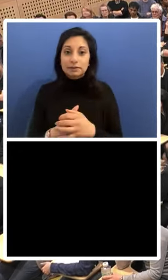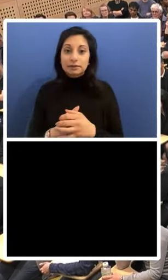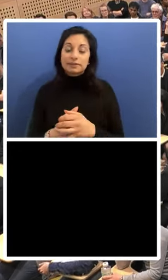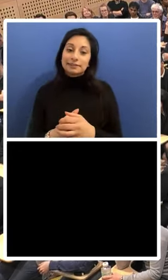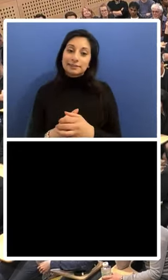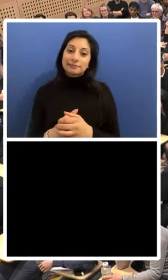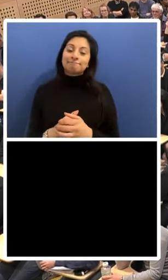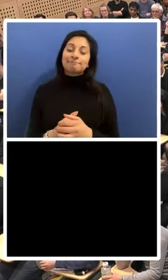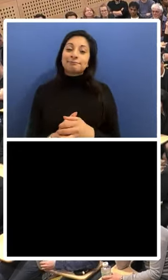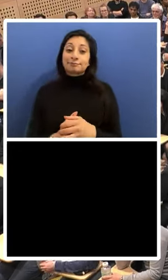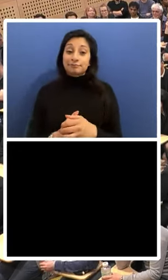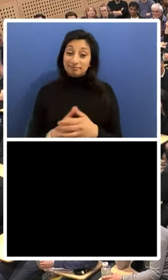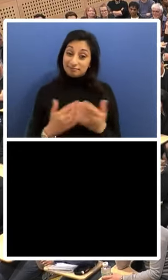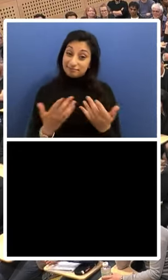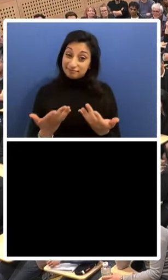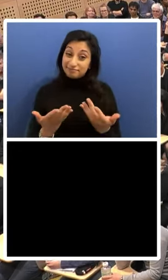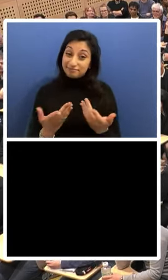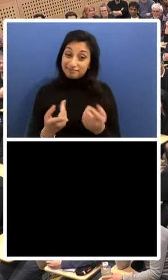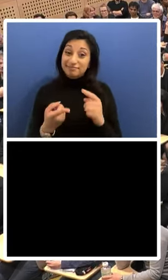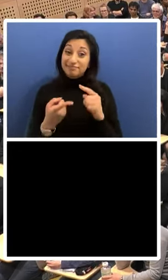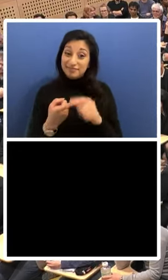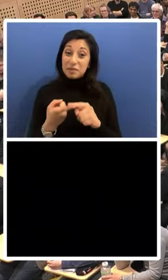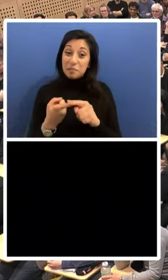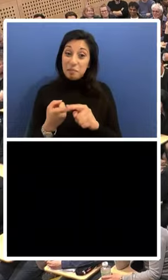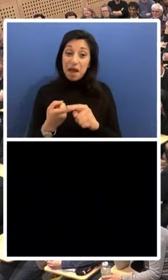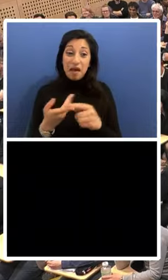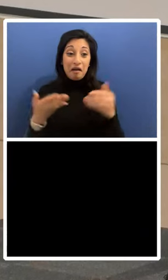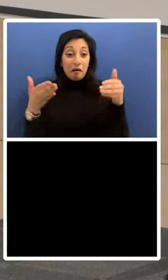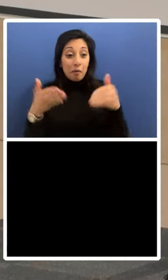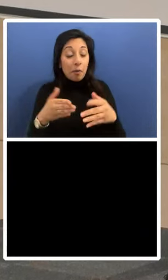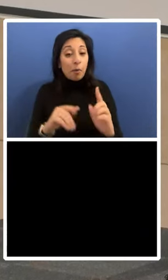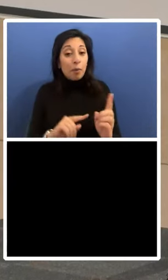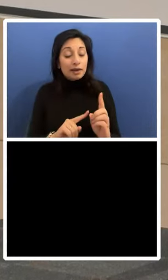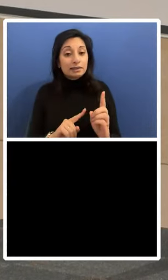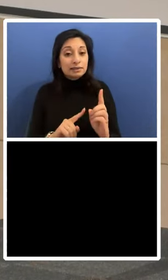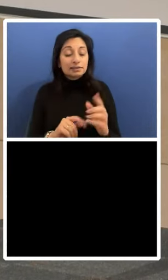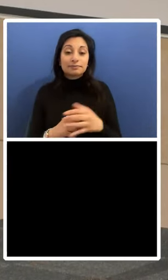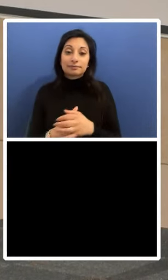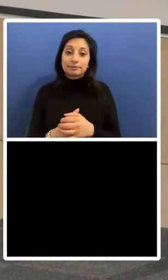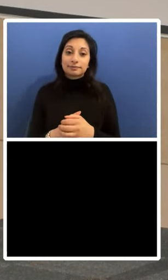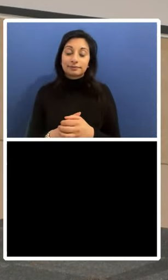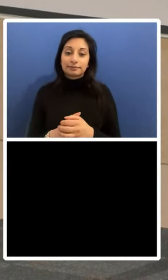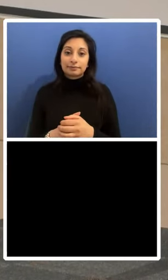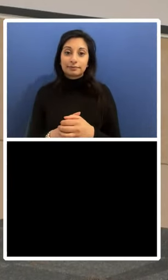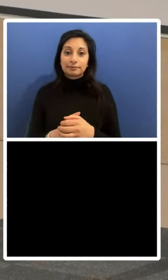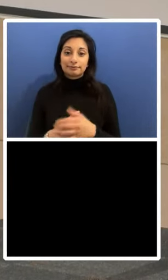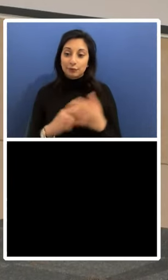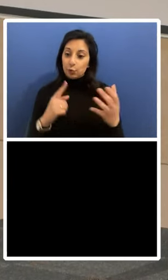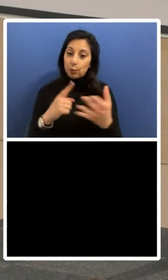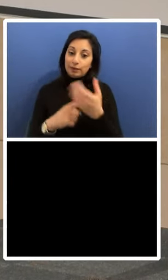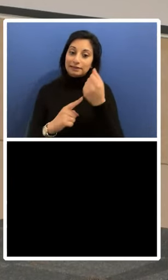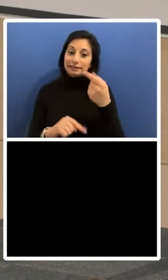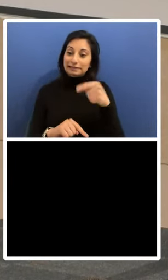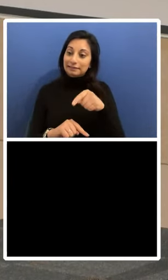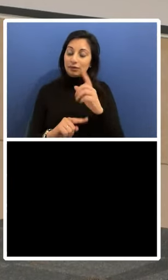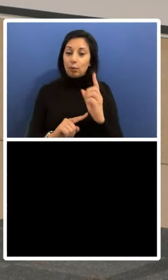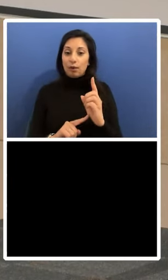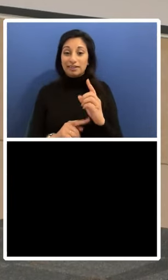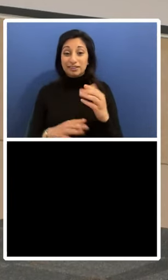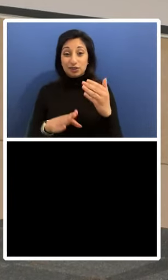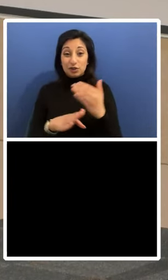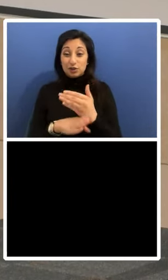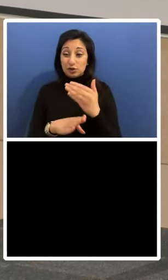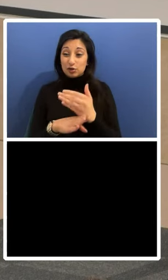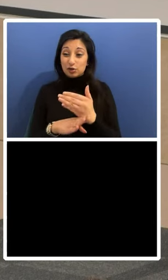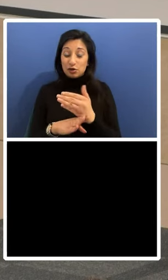I think it depends what you want, mate. It depends. You know, the thing is, really, what you want to do for a job is so depends on your personal